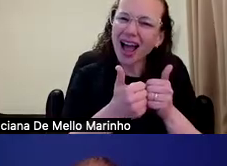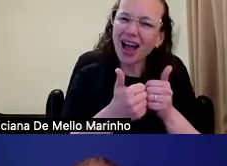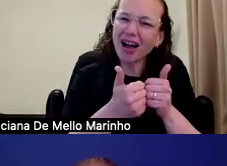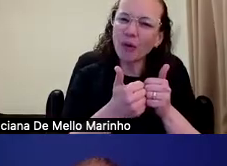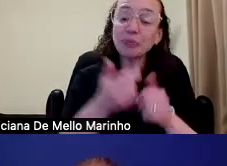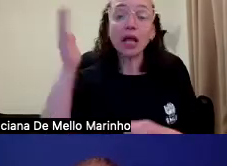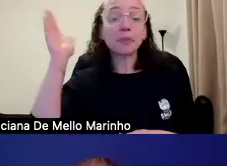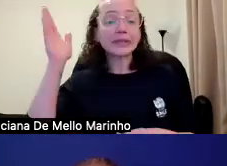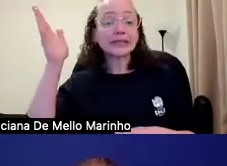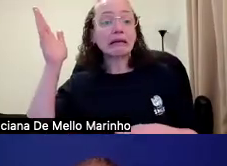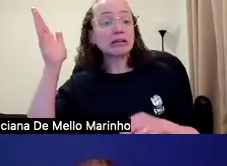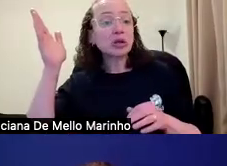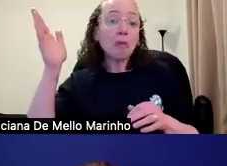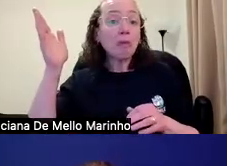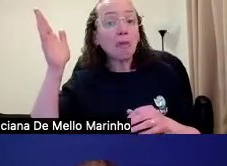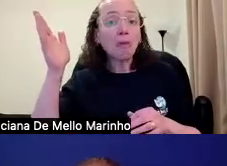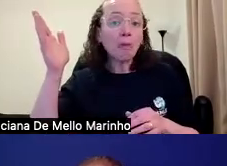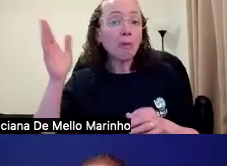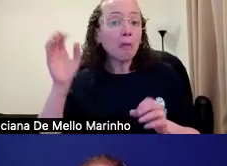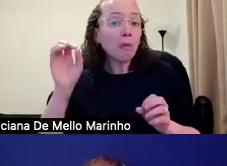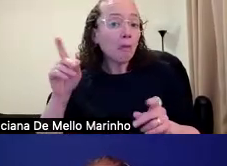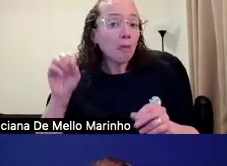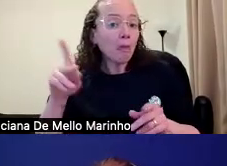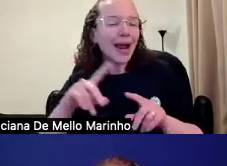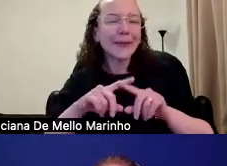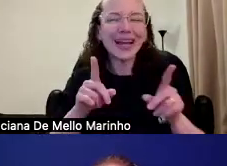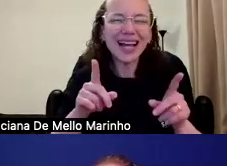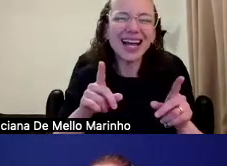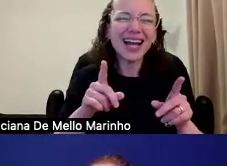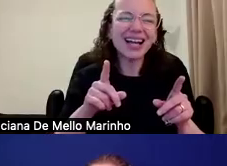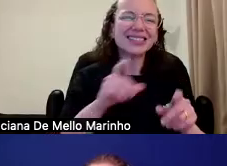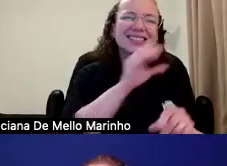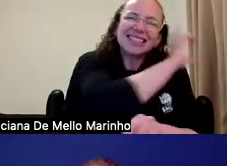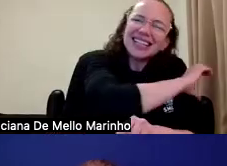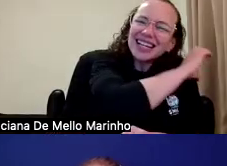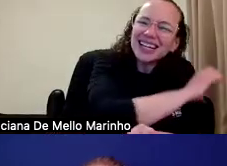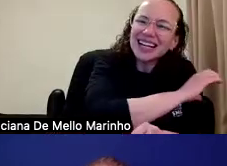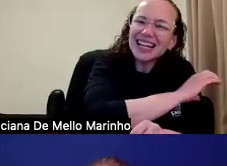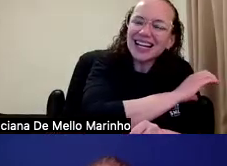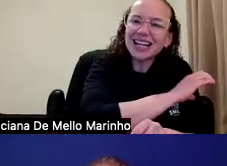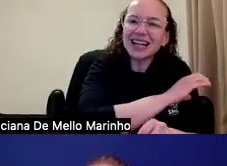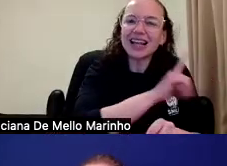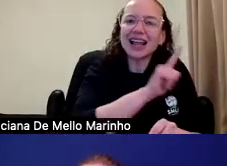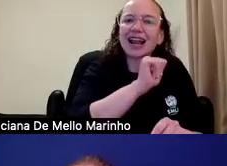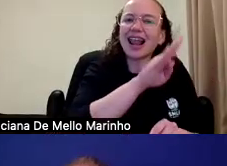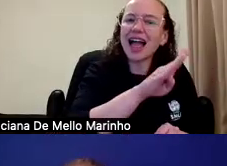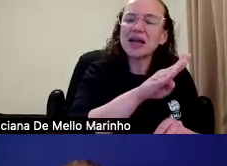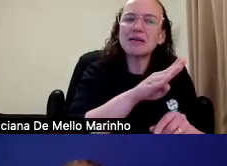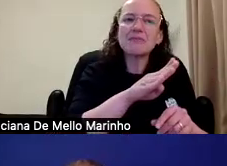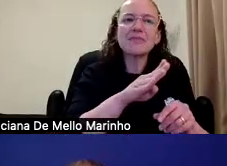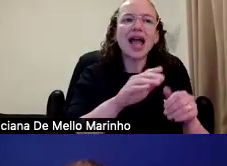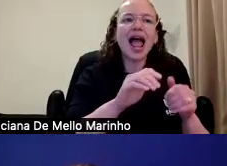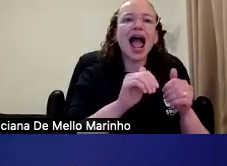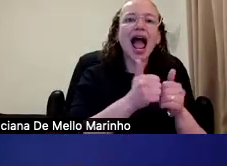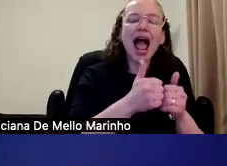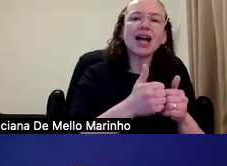well, how? How? Like okay, if it's a presentation, okay, maybe that'll work. But in a clinician